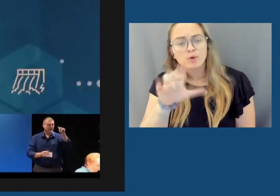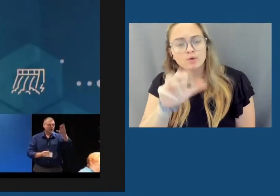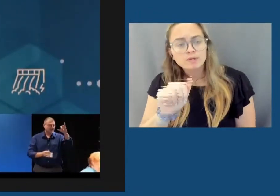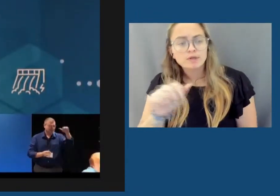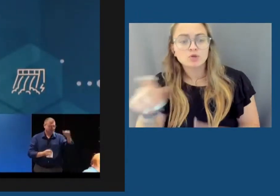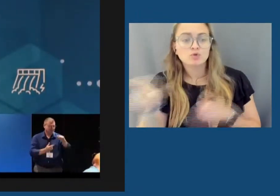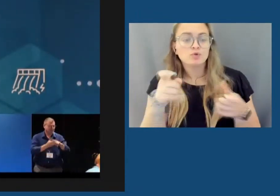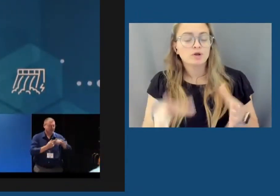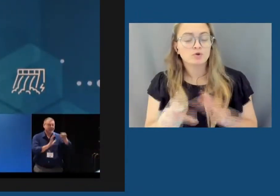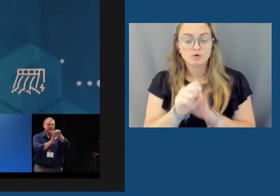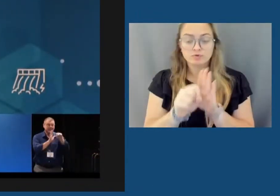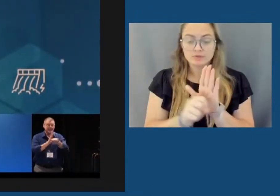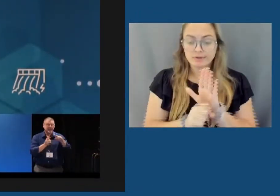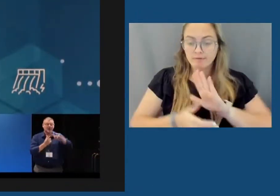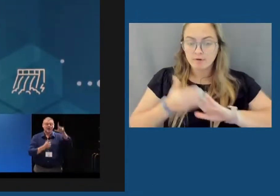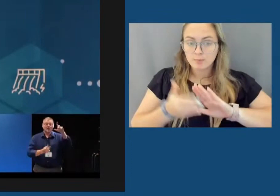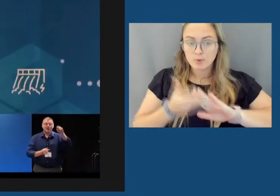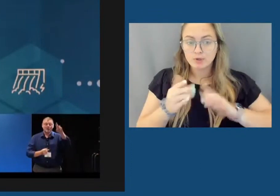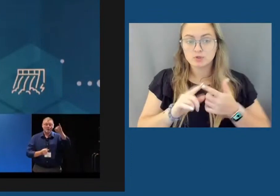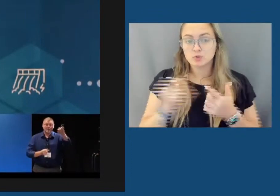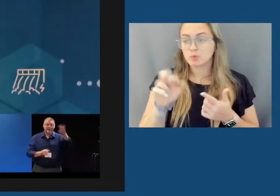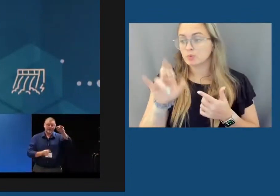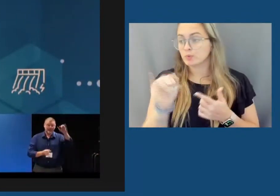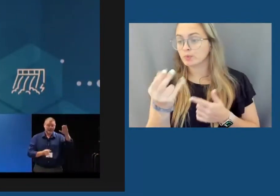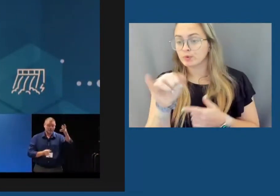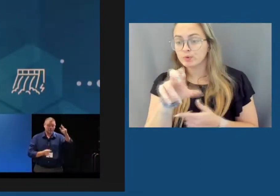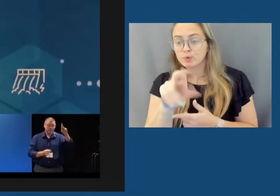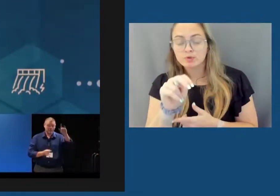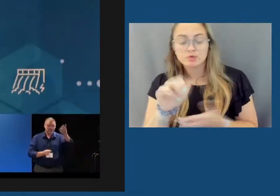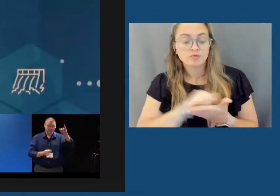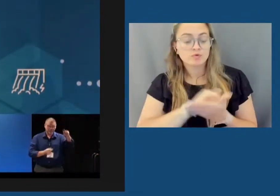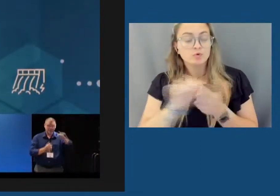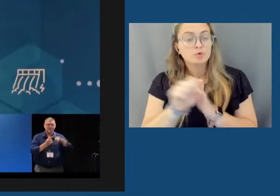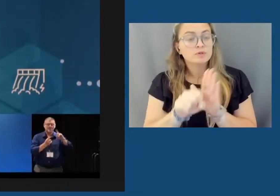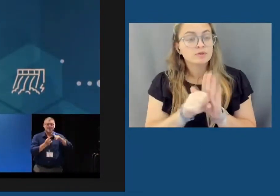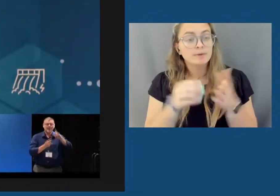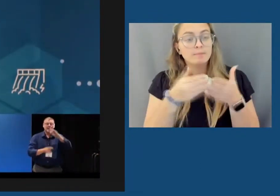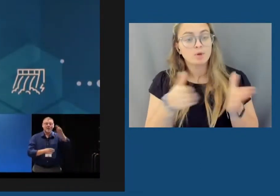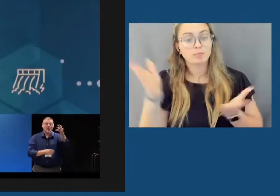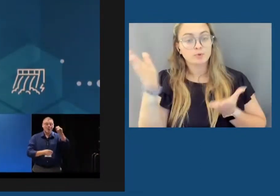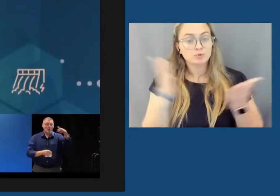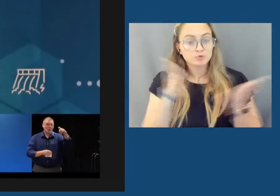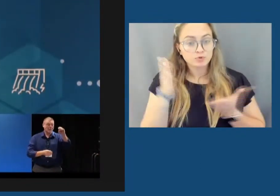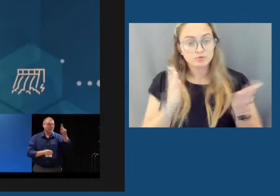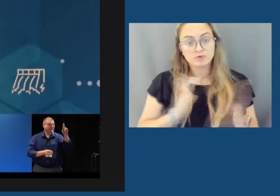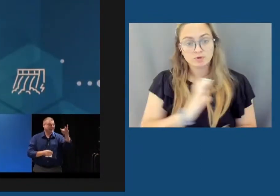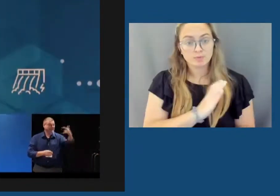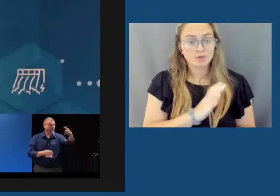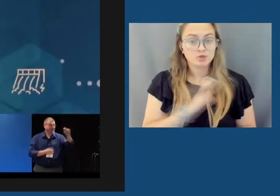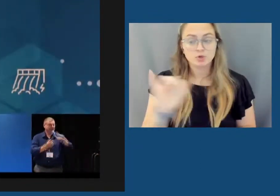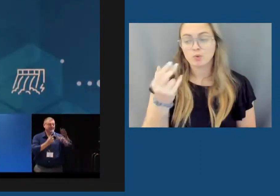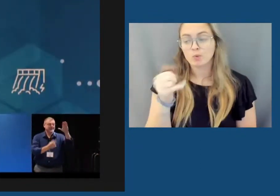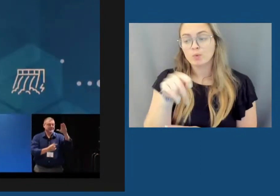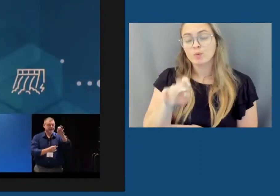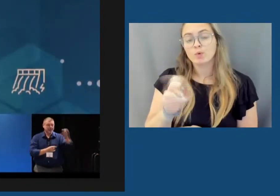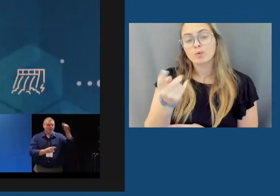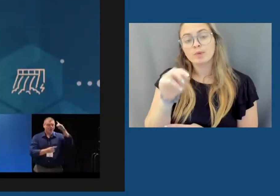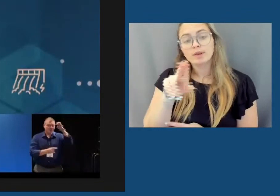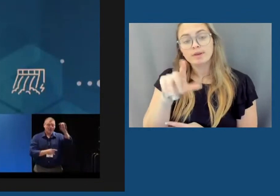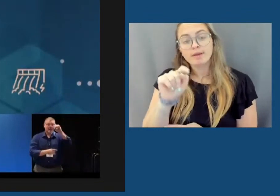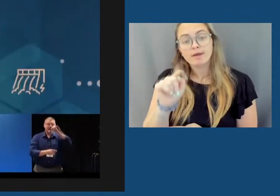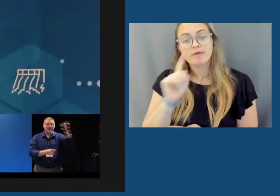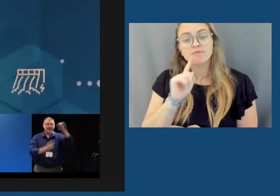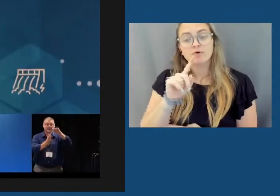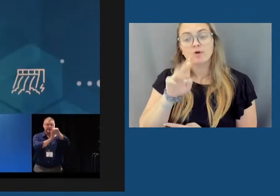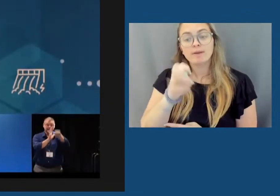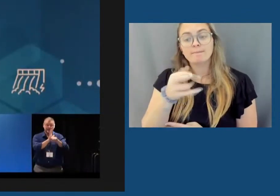Operations, Roy Christian, Chair of the New York State Public Service Commission, Hope Knight, President and CEO and Commissioner of Empire State